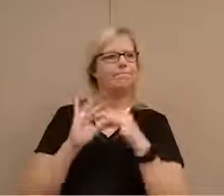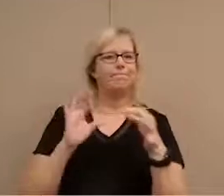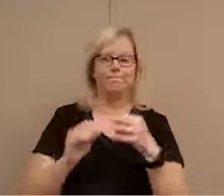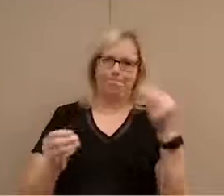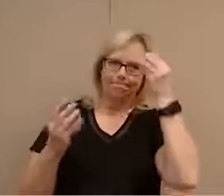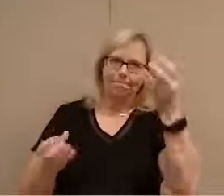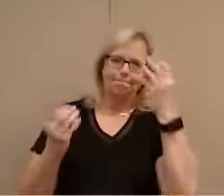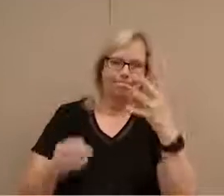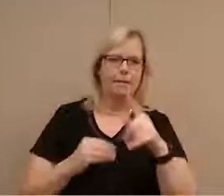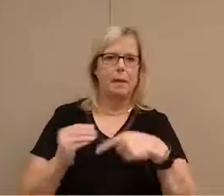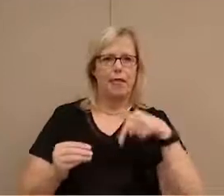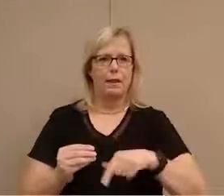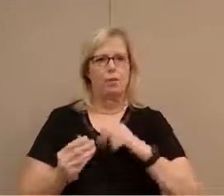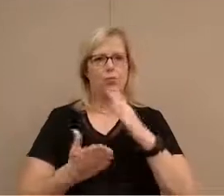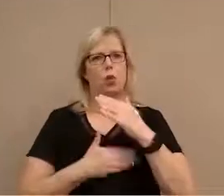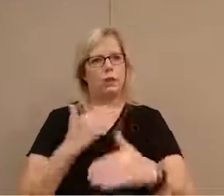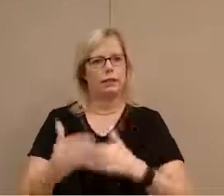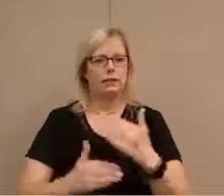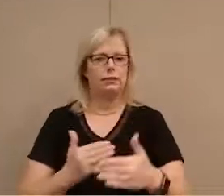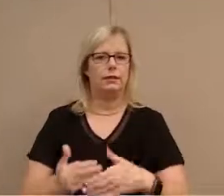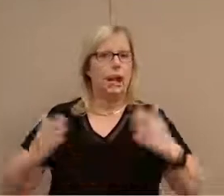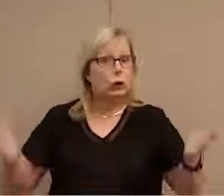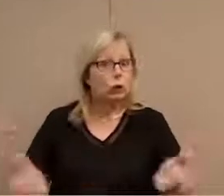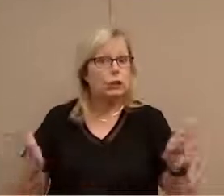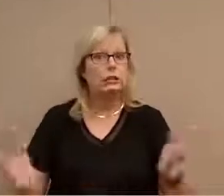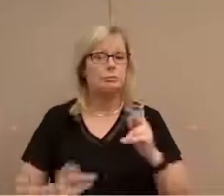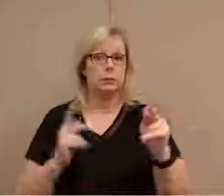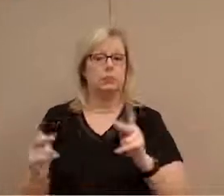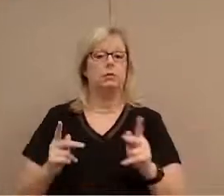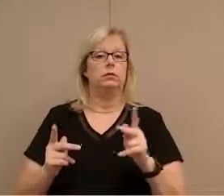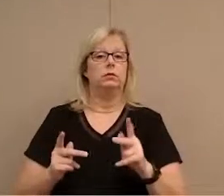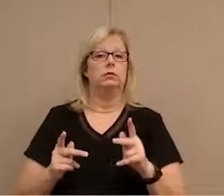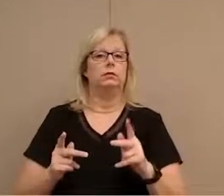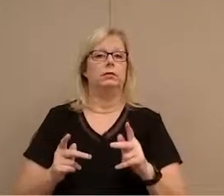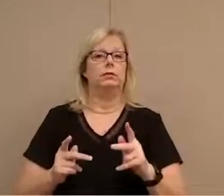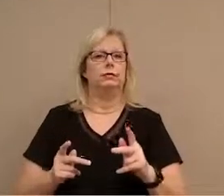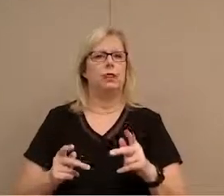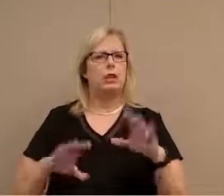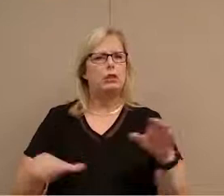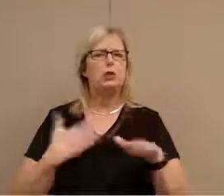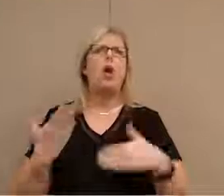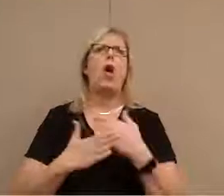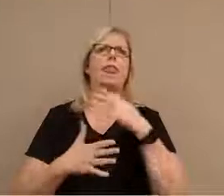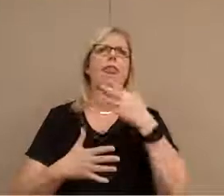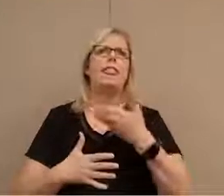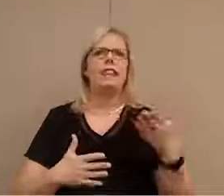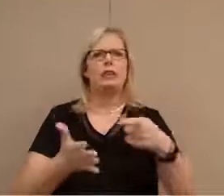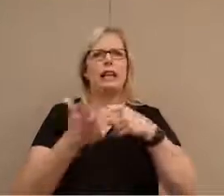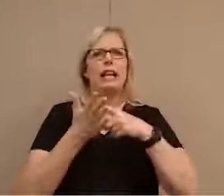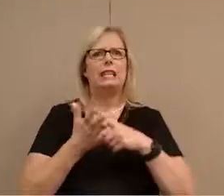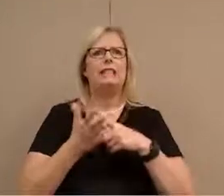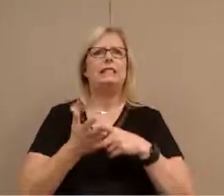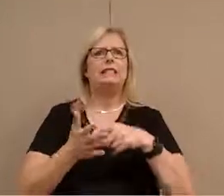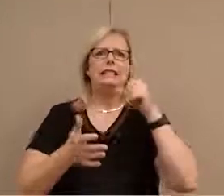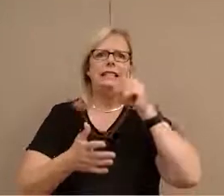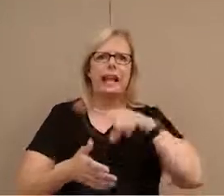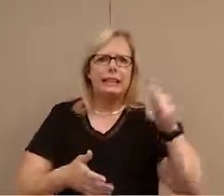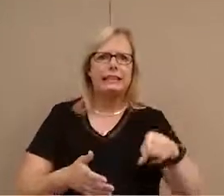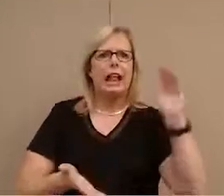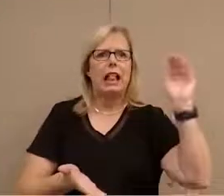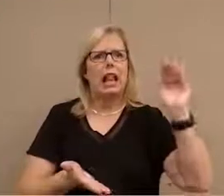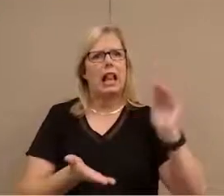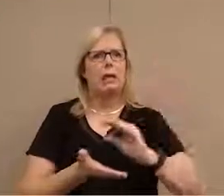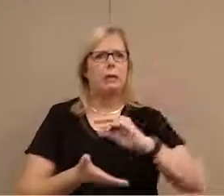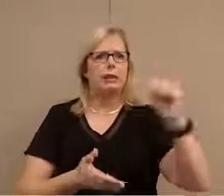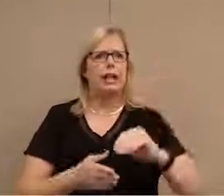this entire process, encouraging people to do all of the things necessary to try to lower the